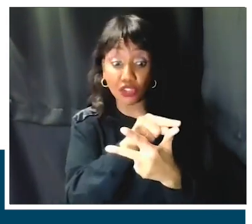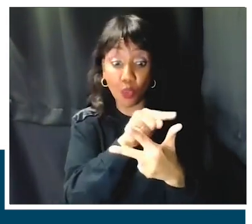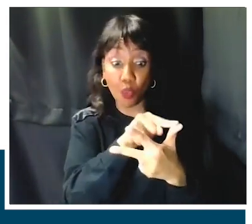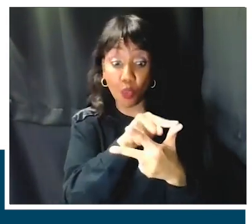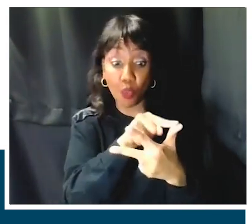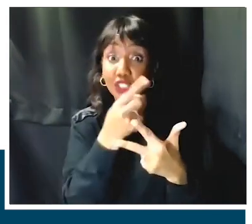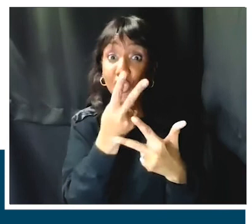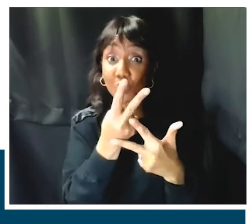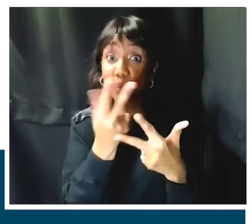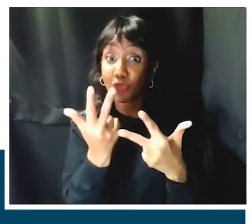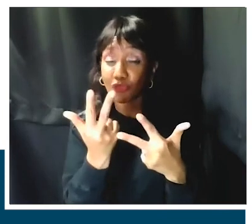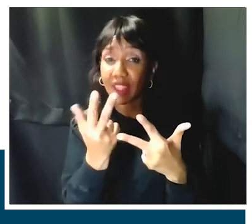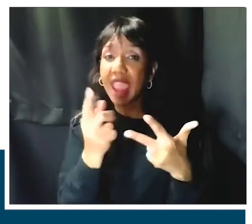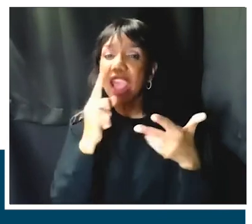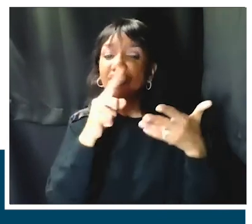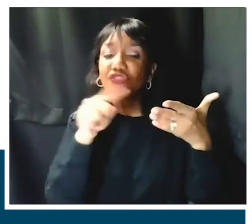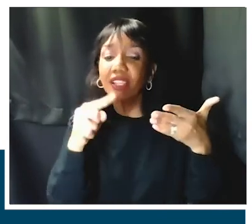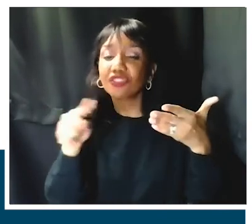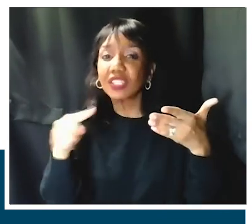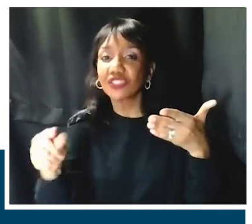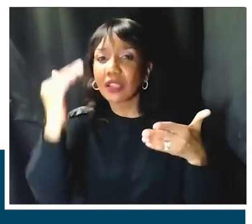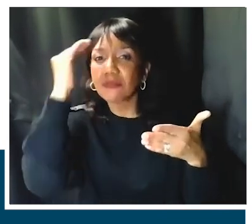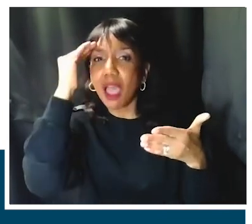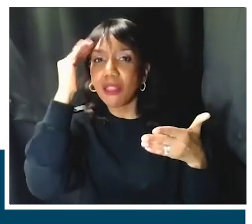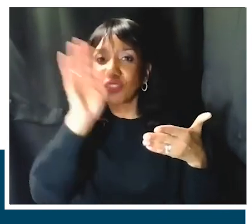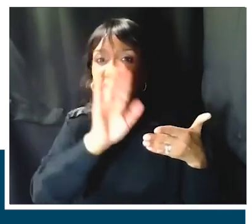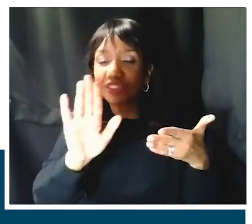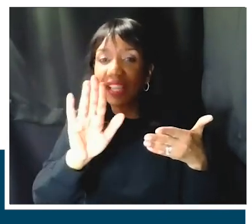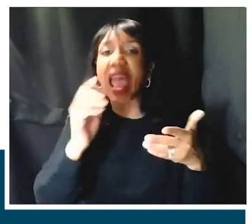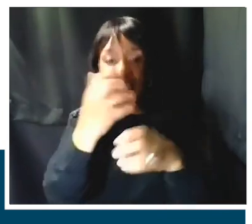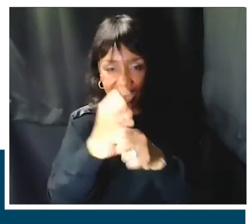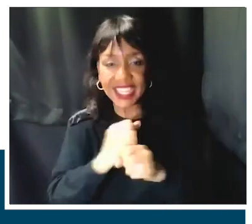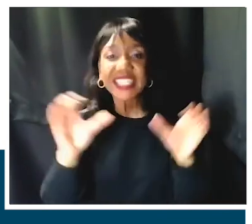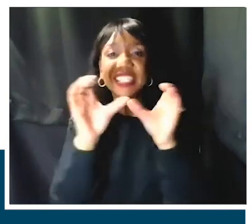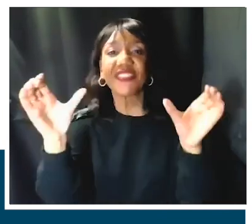all 3 knowledge checks to receive your certificate of completion.